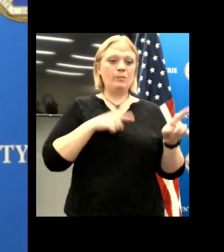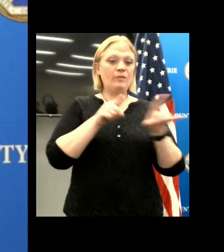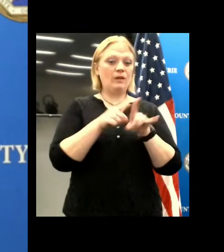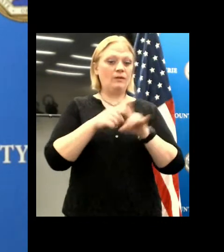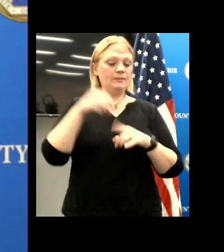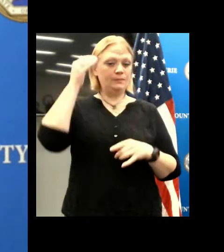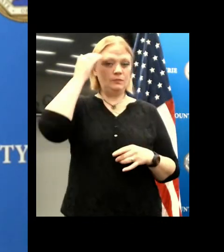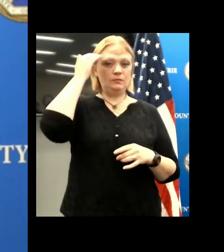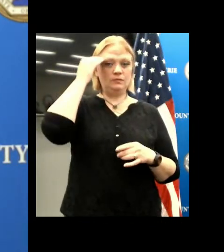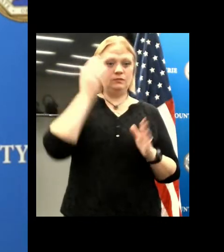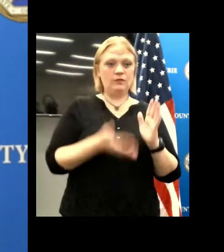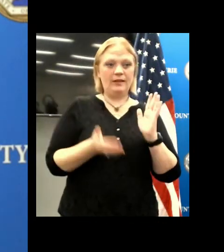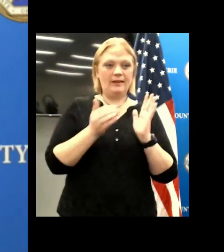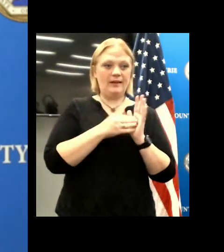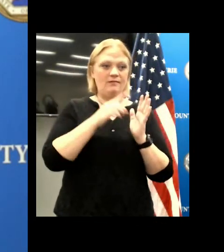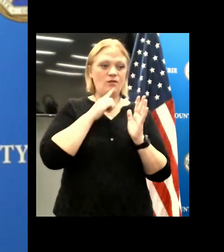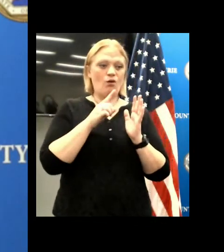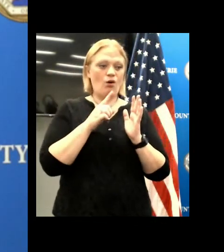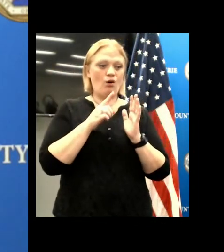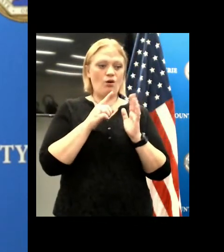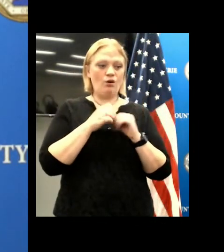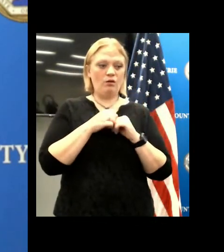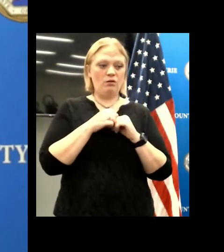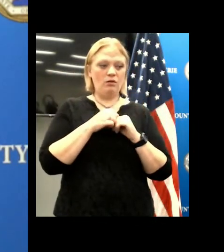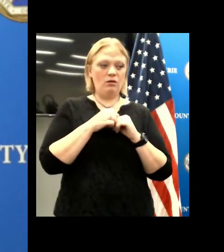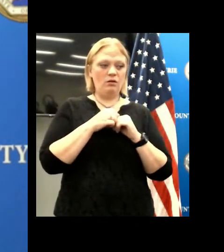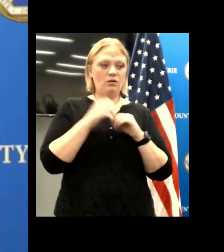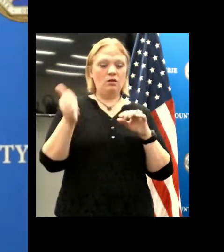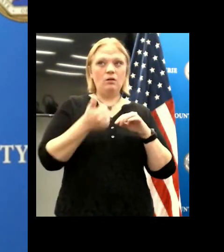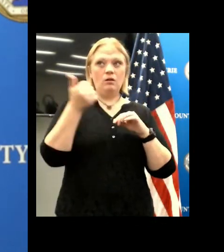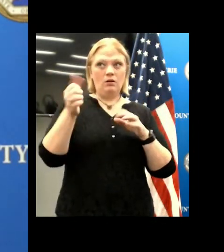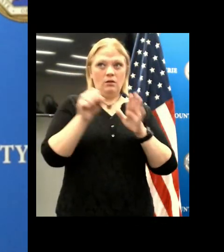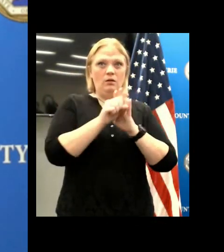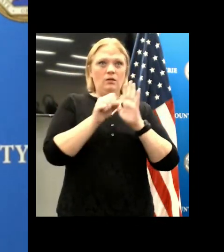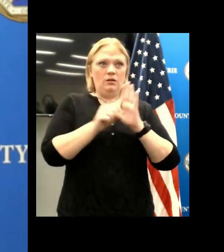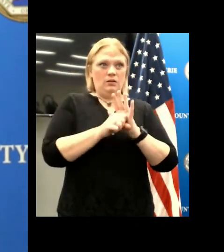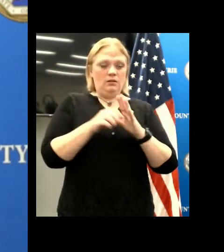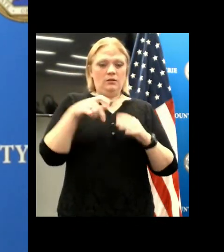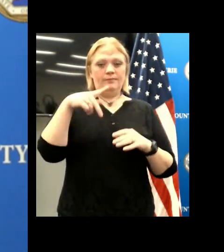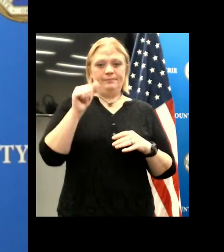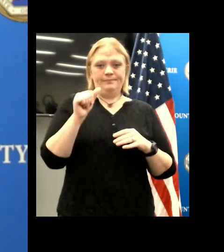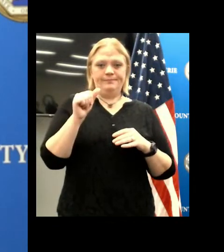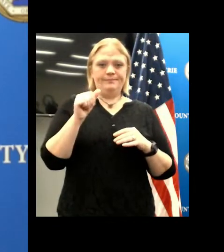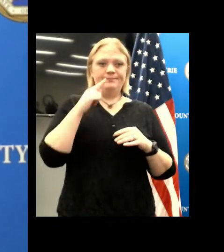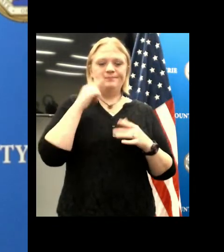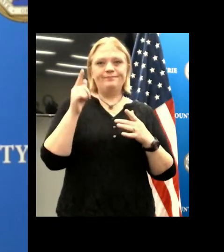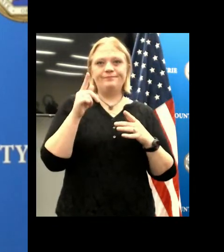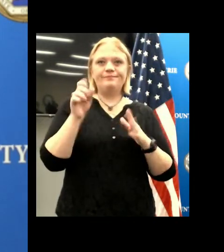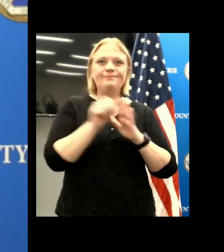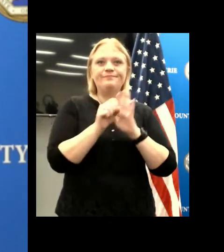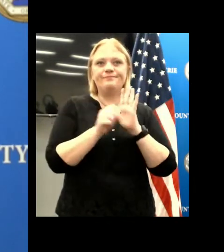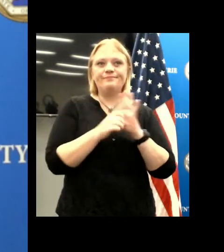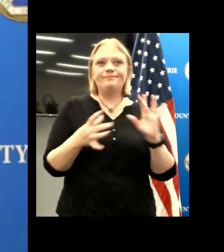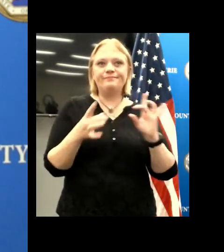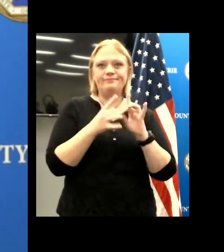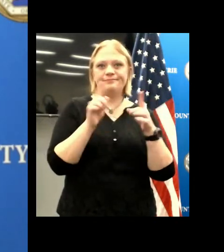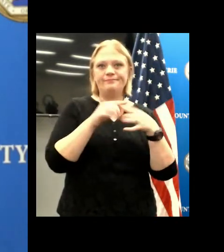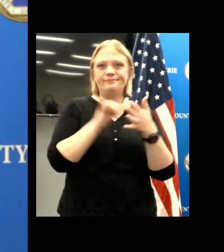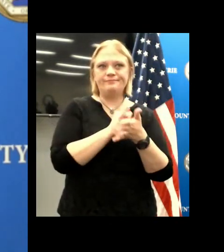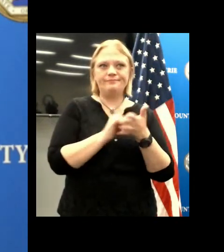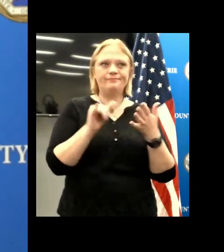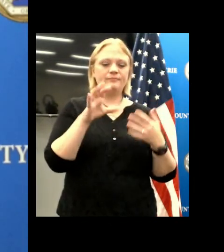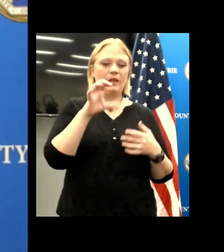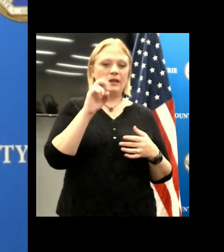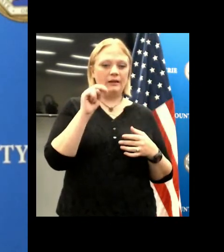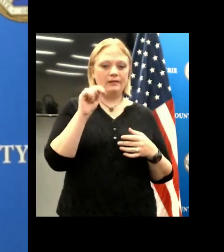that, again, there are contiguous states that in like Pennsylvania and Connecticut and New Jersey where